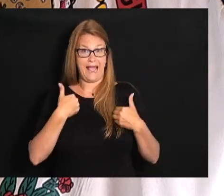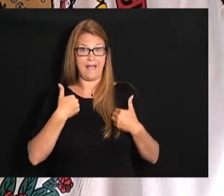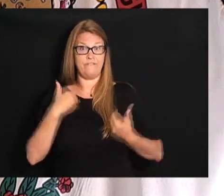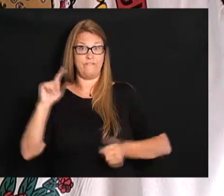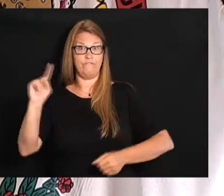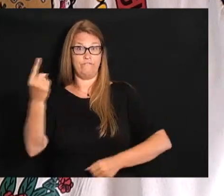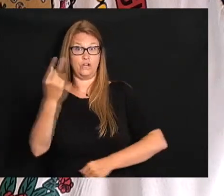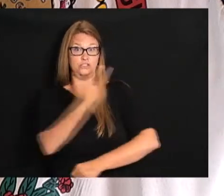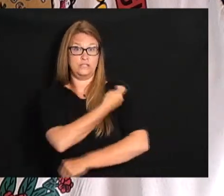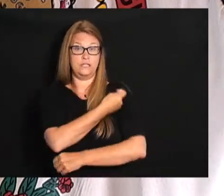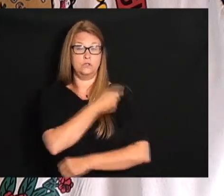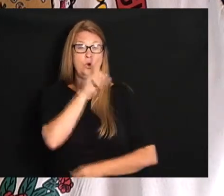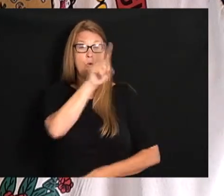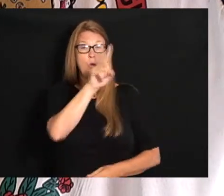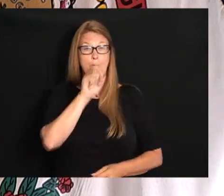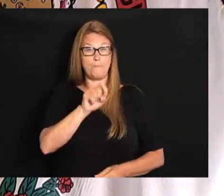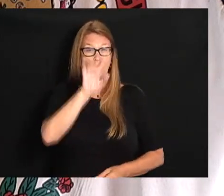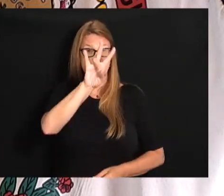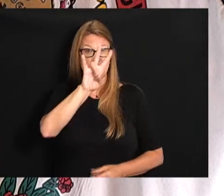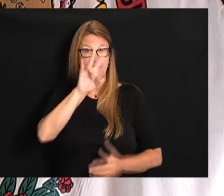of